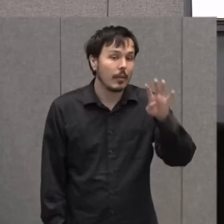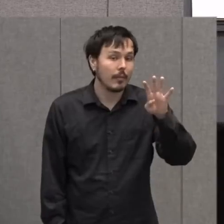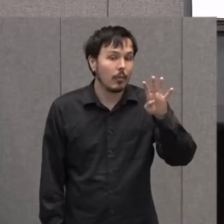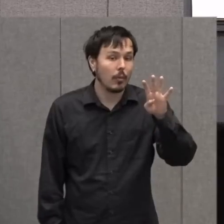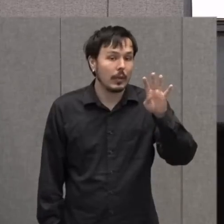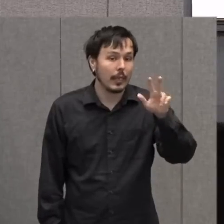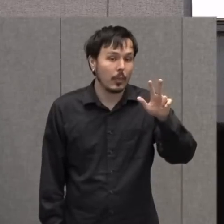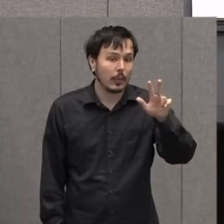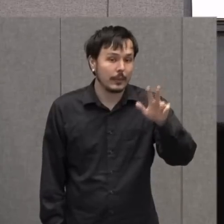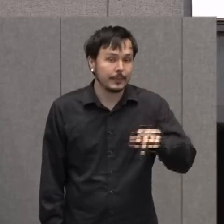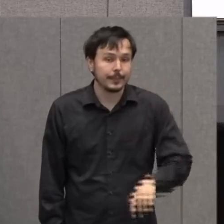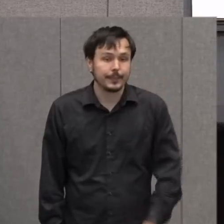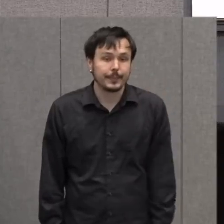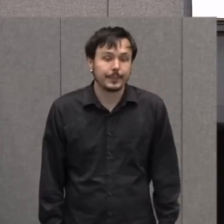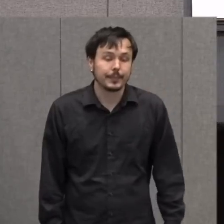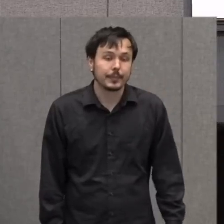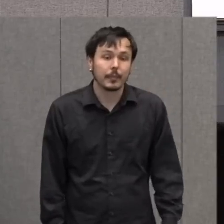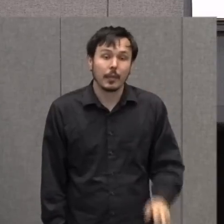43,